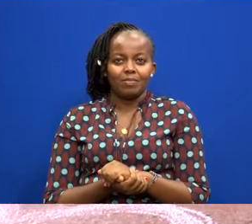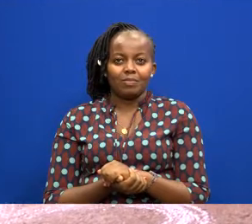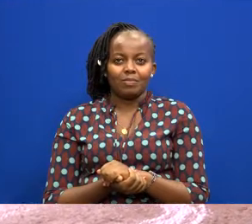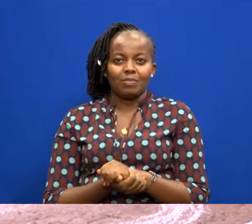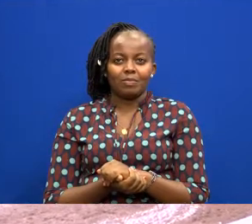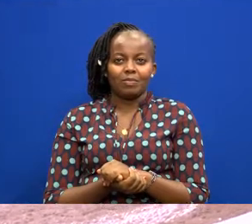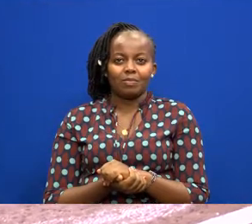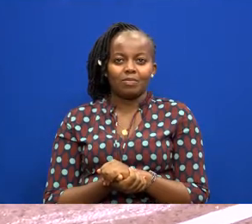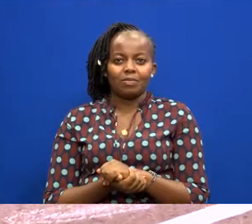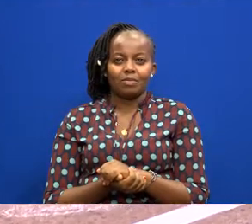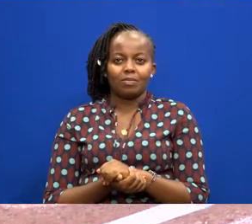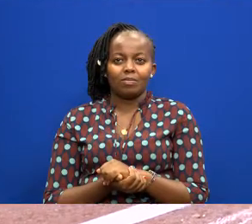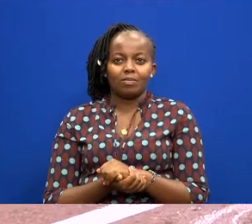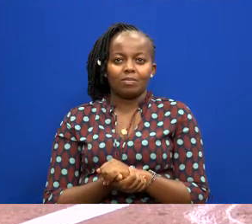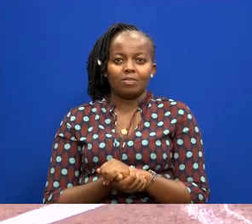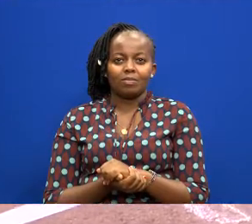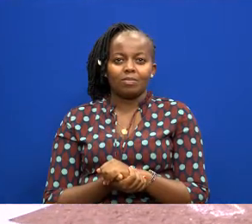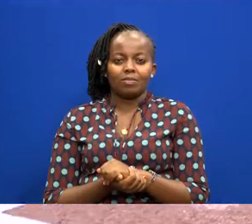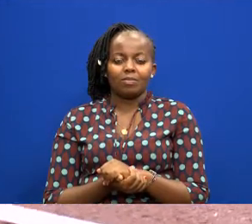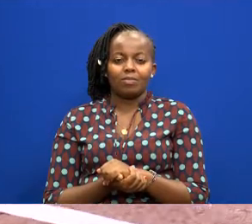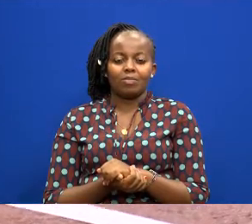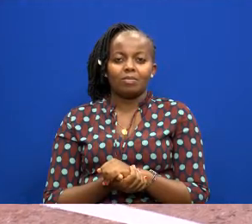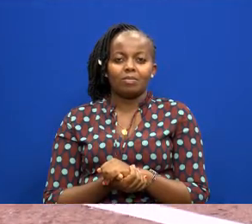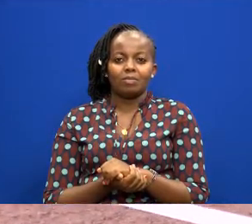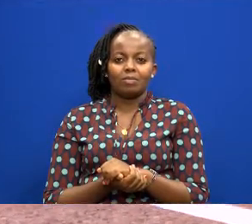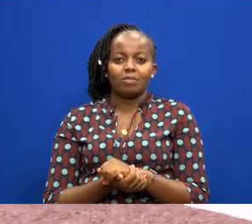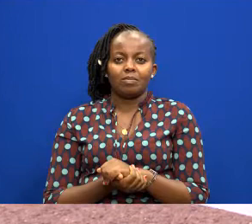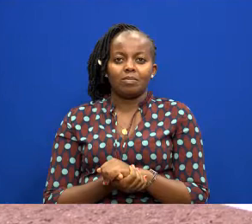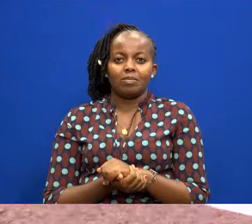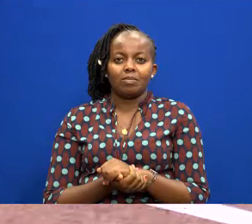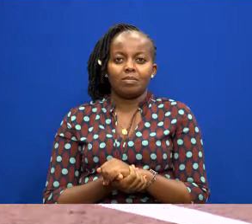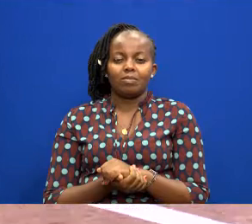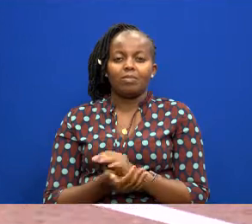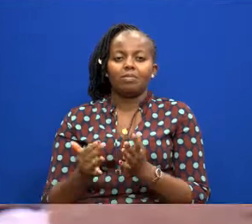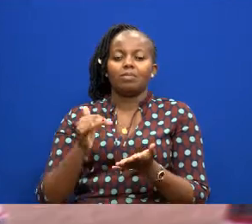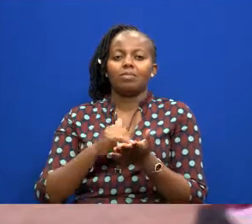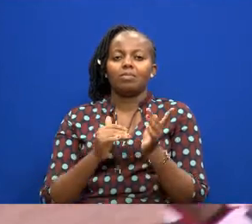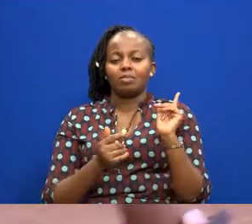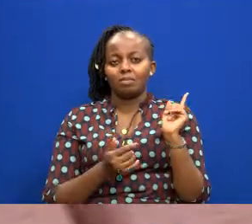Tuende rudisha nyuma. Nyuma mpaka mahali unaweza.